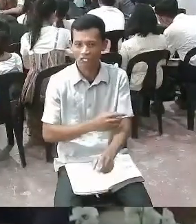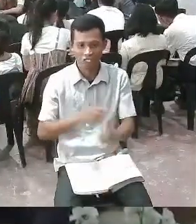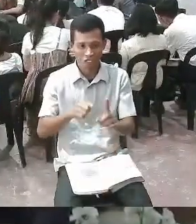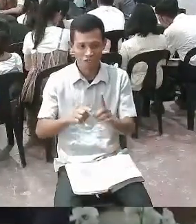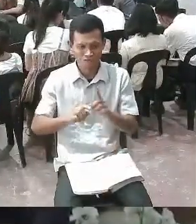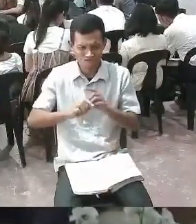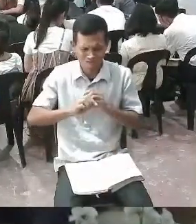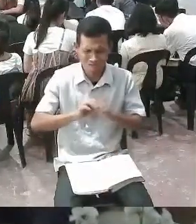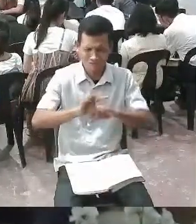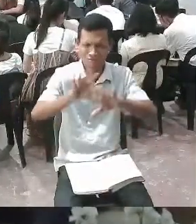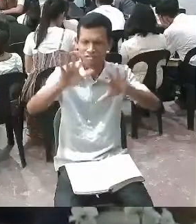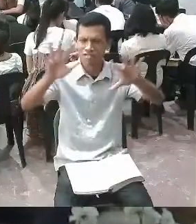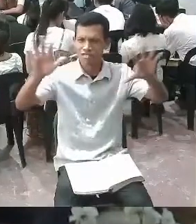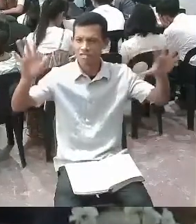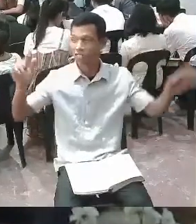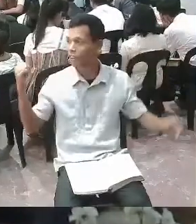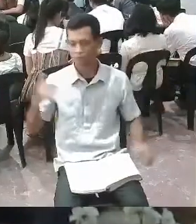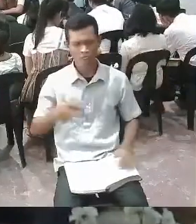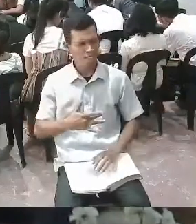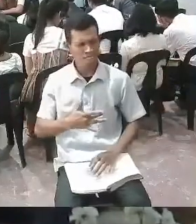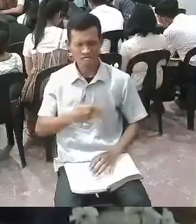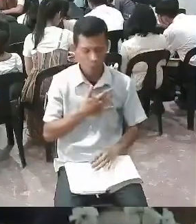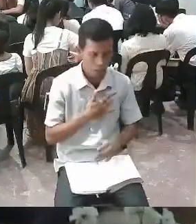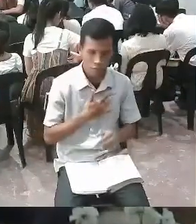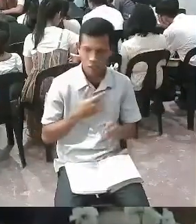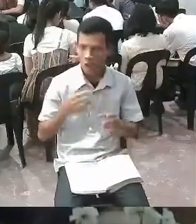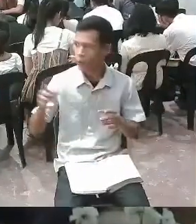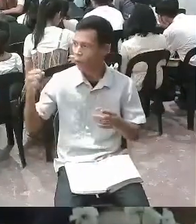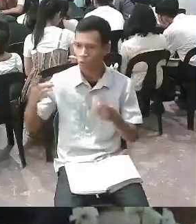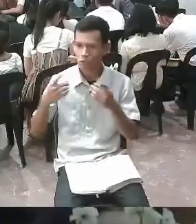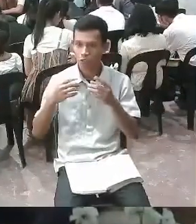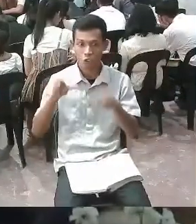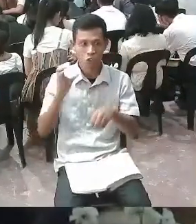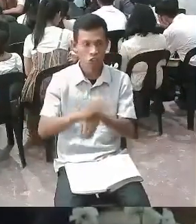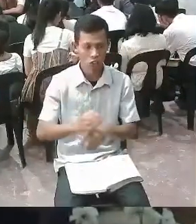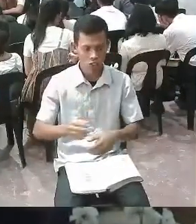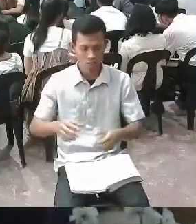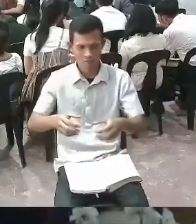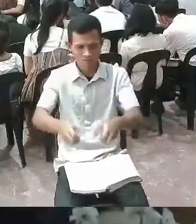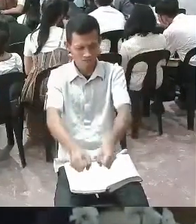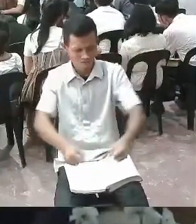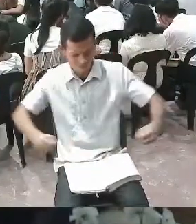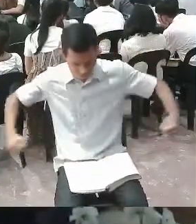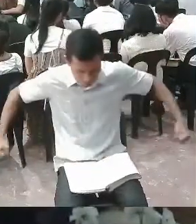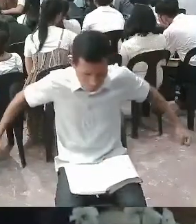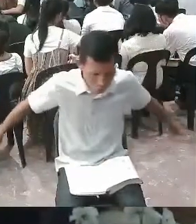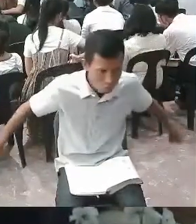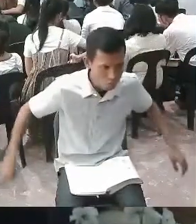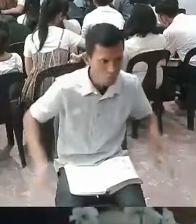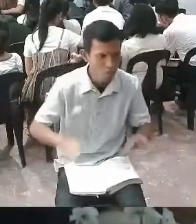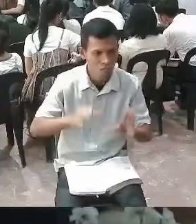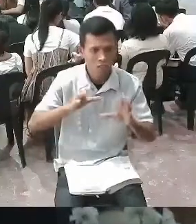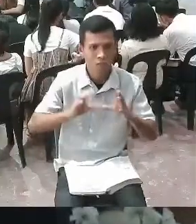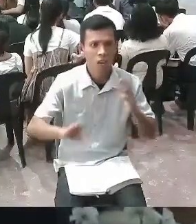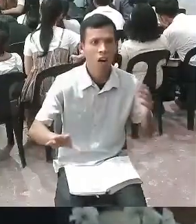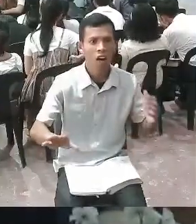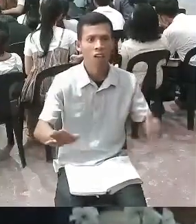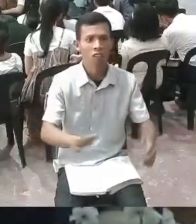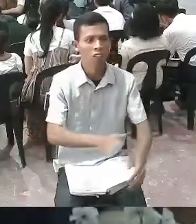felt this morning when I walked into this church and I heard the